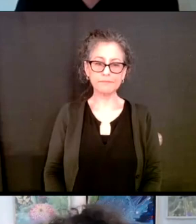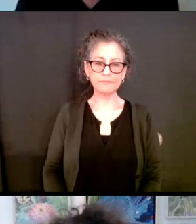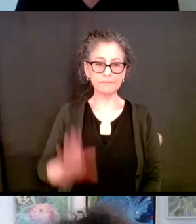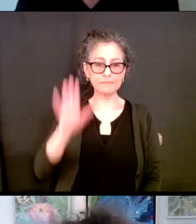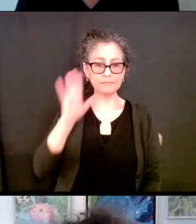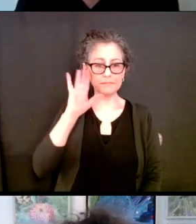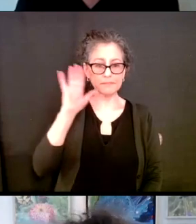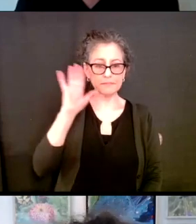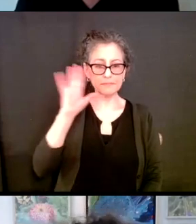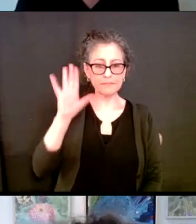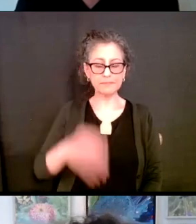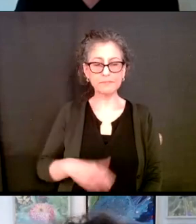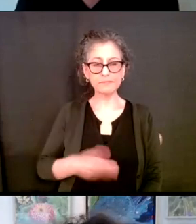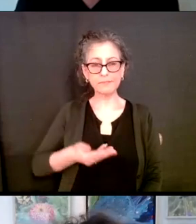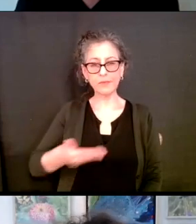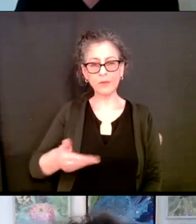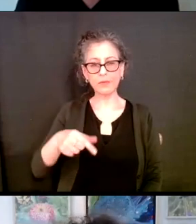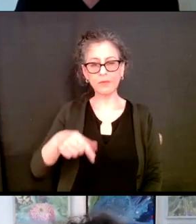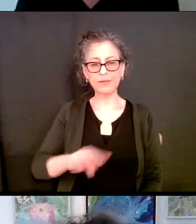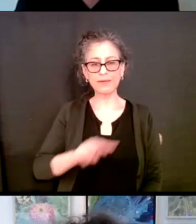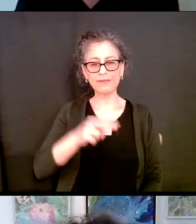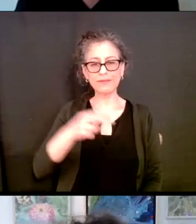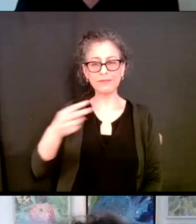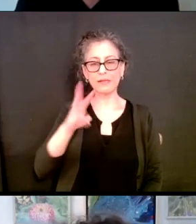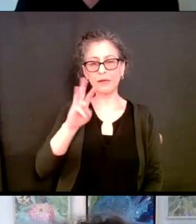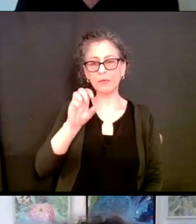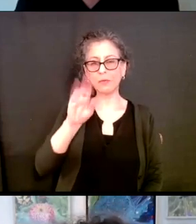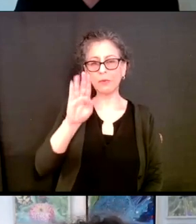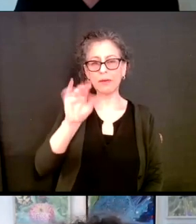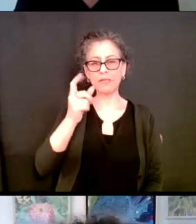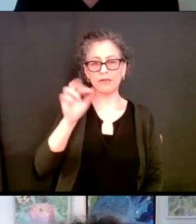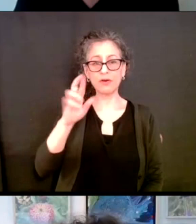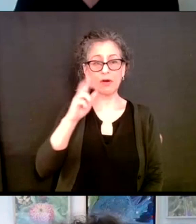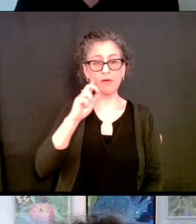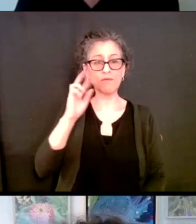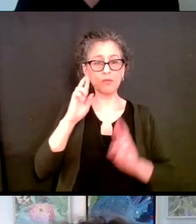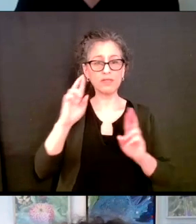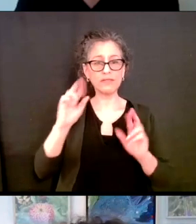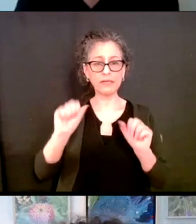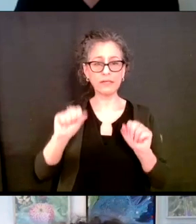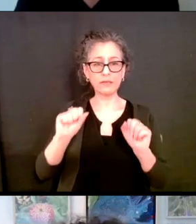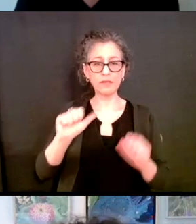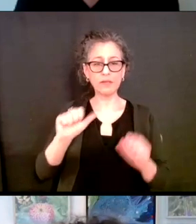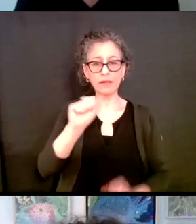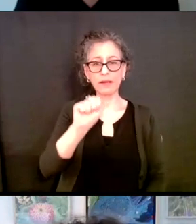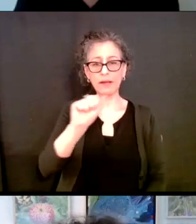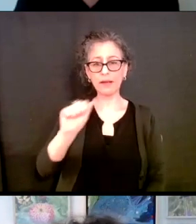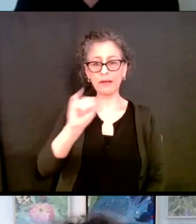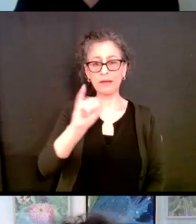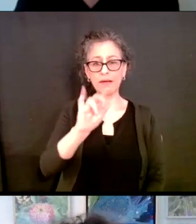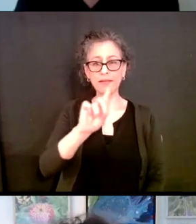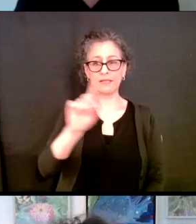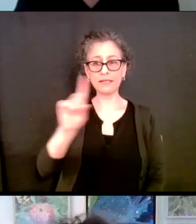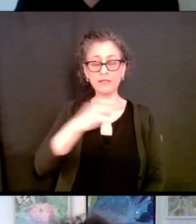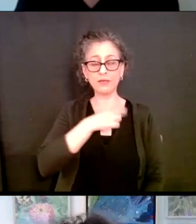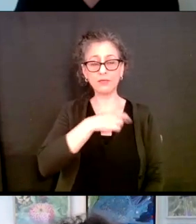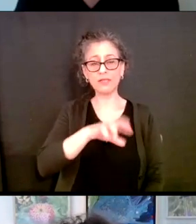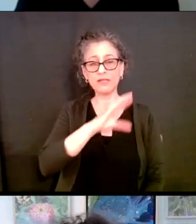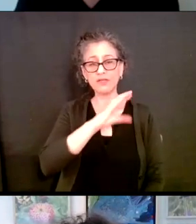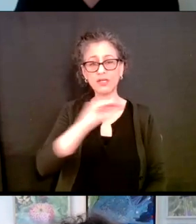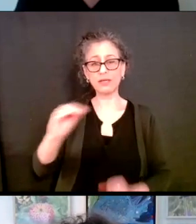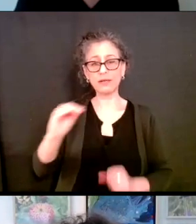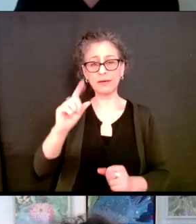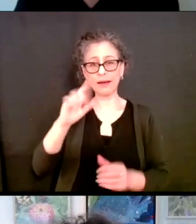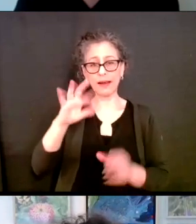Hello, welcome to the second webinar in the RespectAbility AAIDD Religion and Spirituality